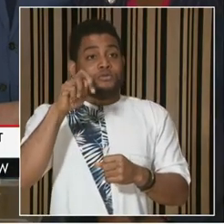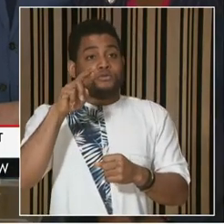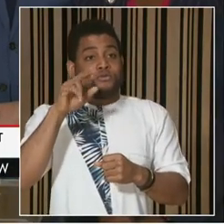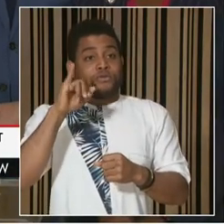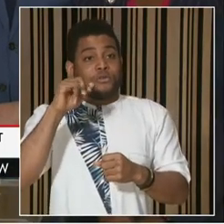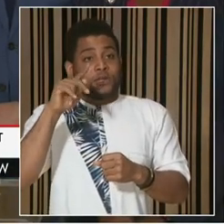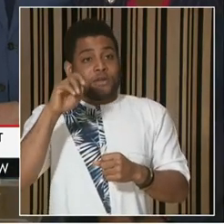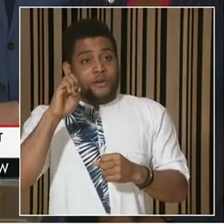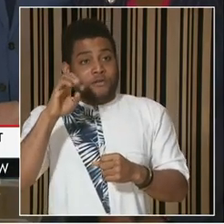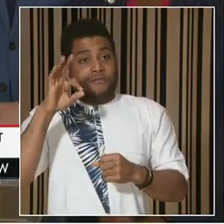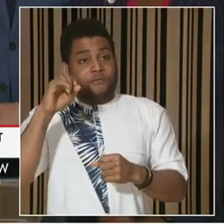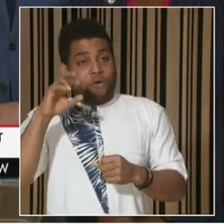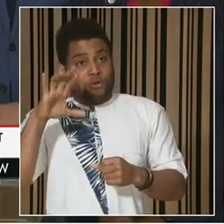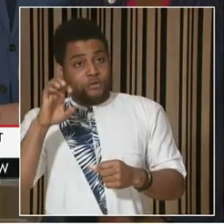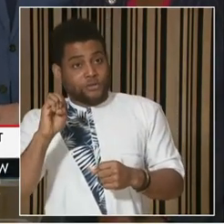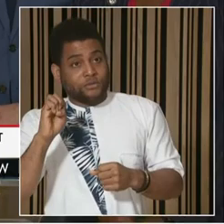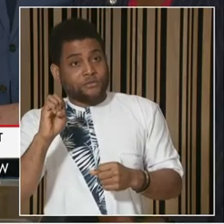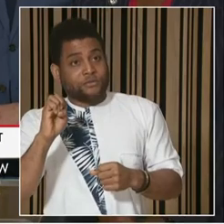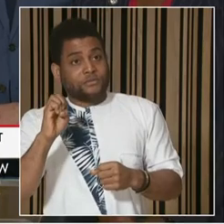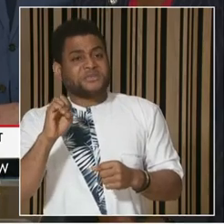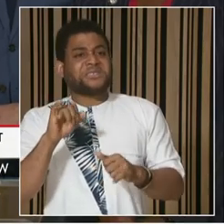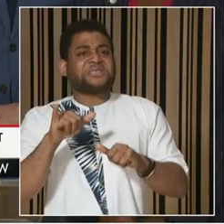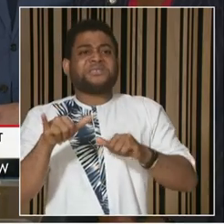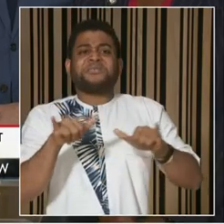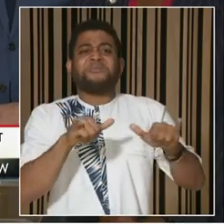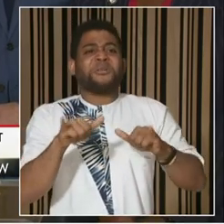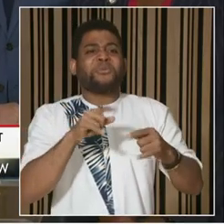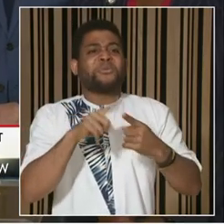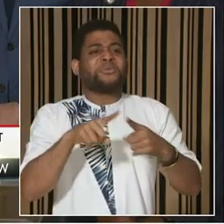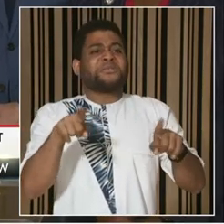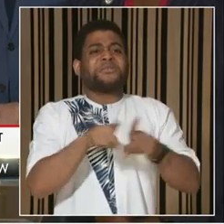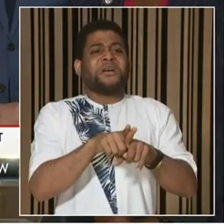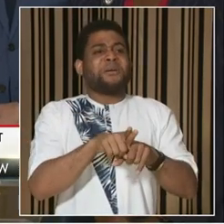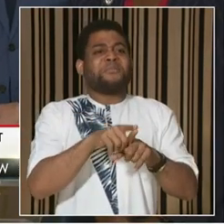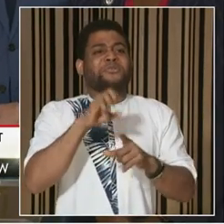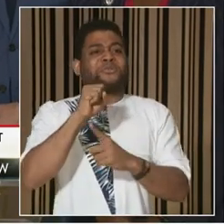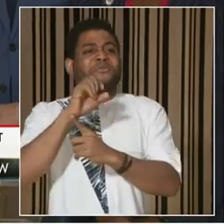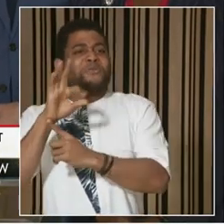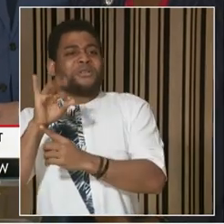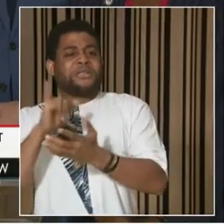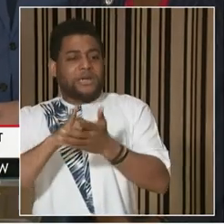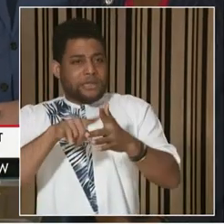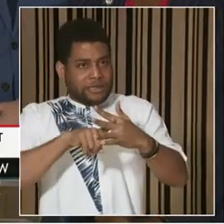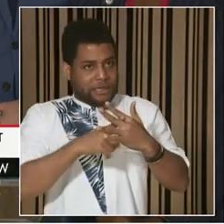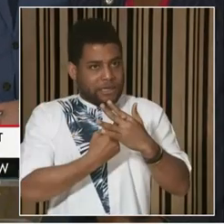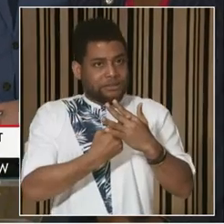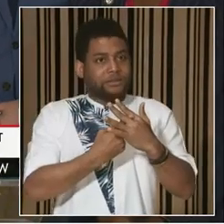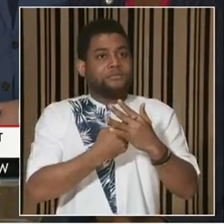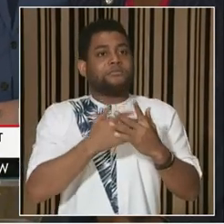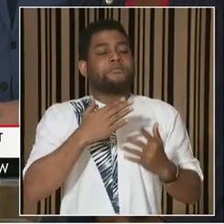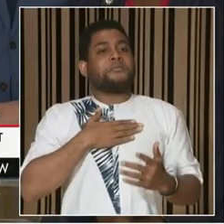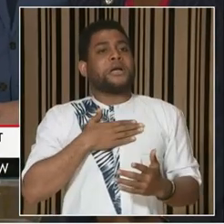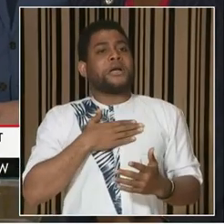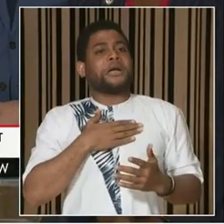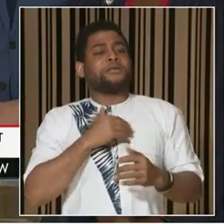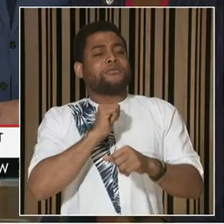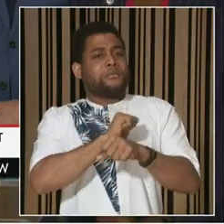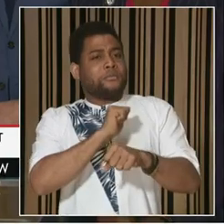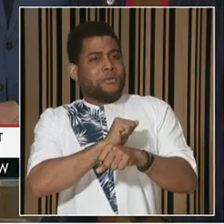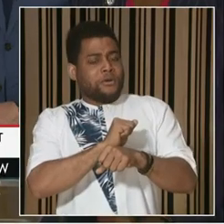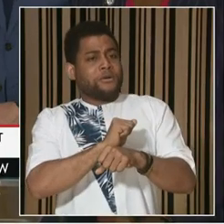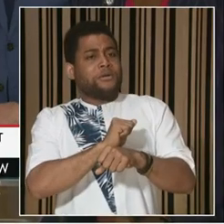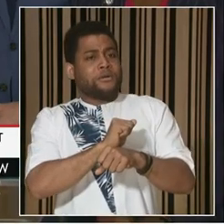strike force that I created at the beginning of my term, focused on how we craft a